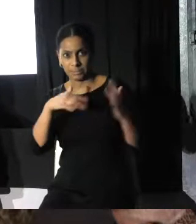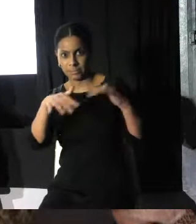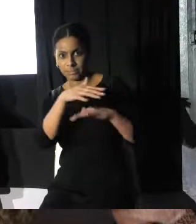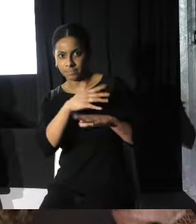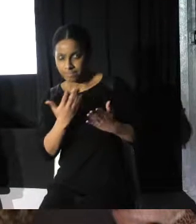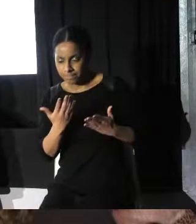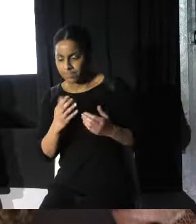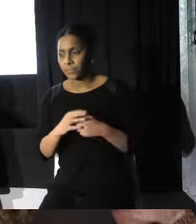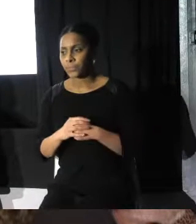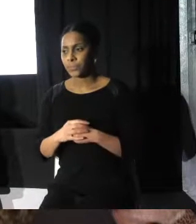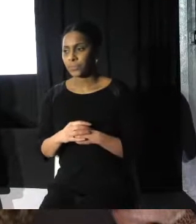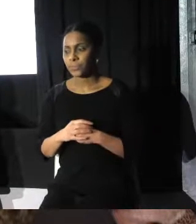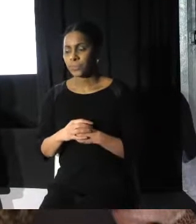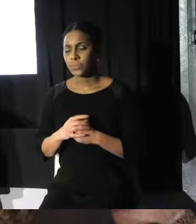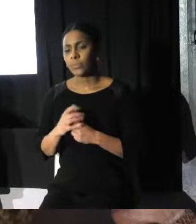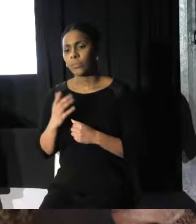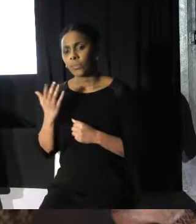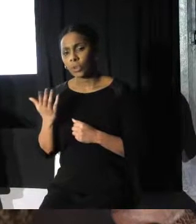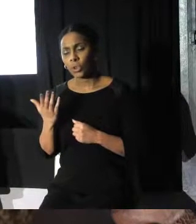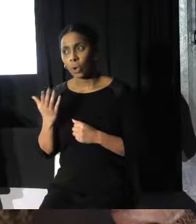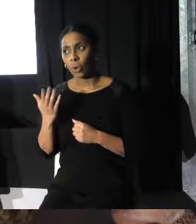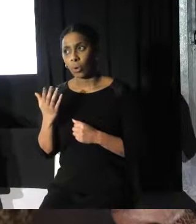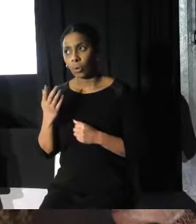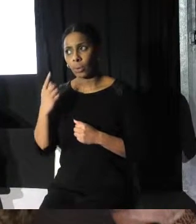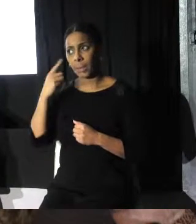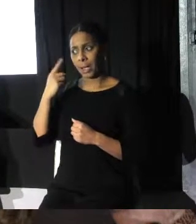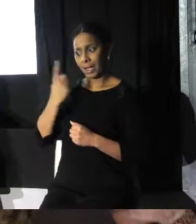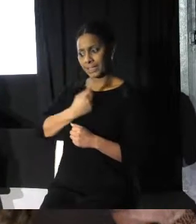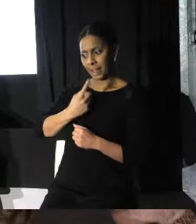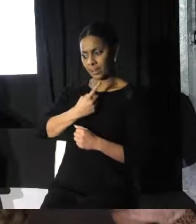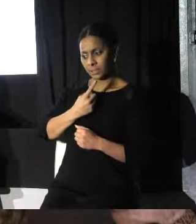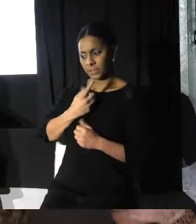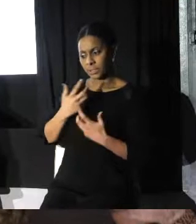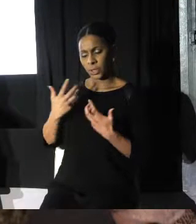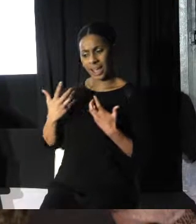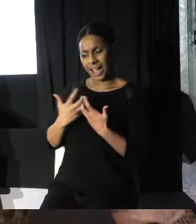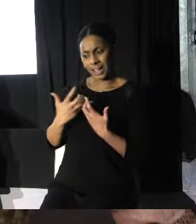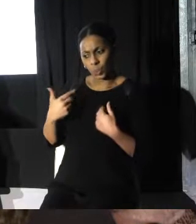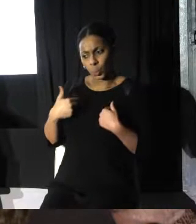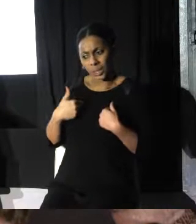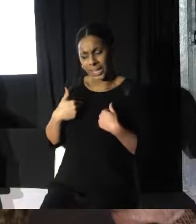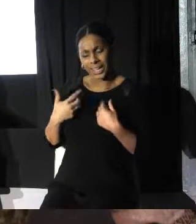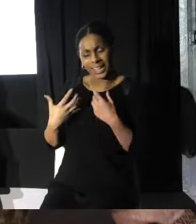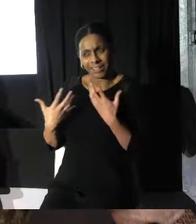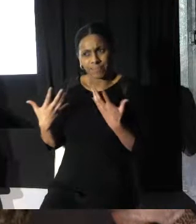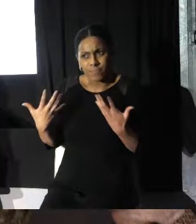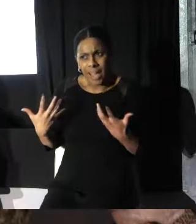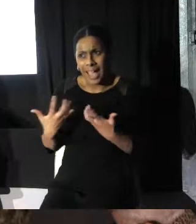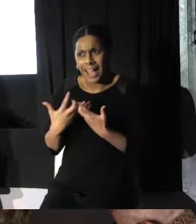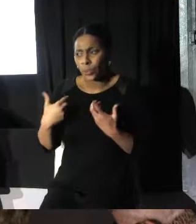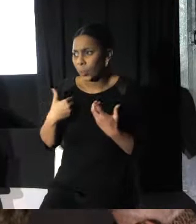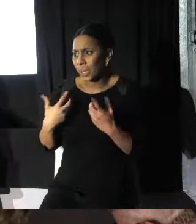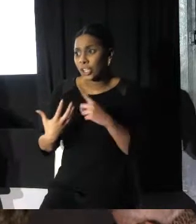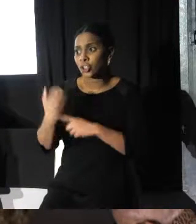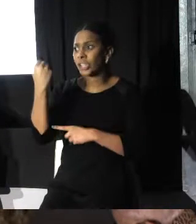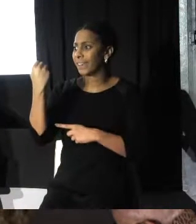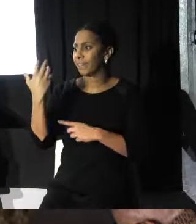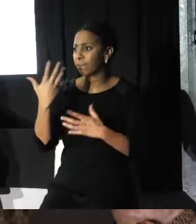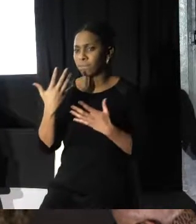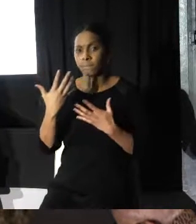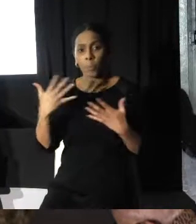that, you know, concern with ourselves, and how do we actually achieve a greater sense of a unity of